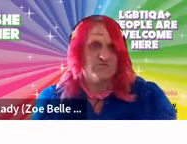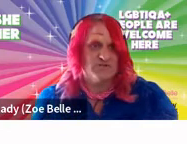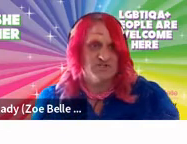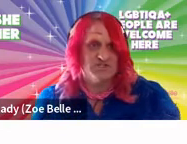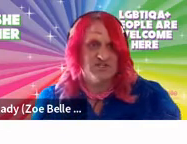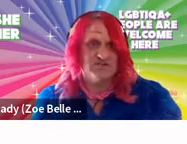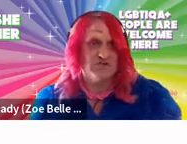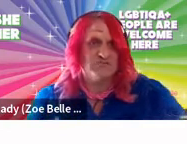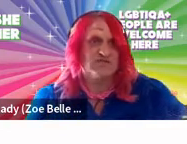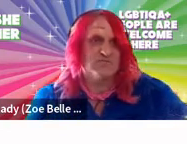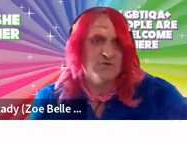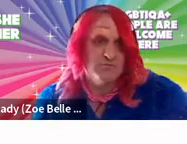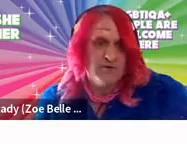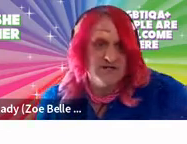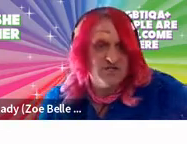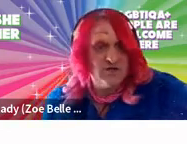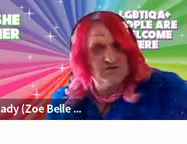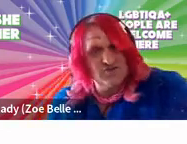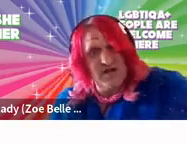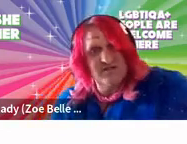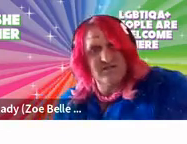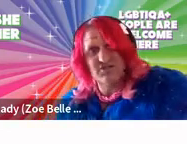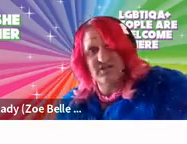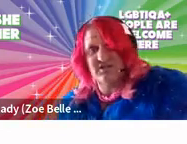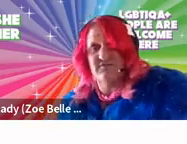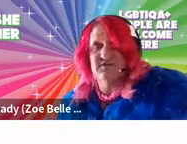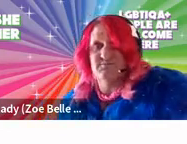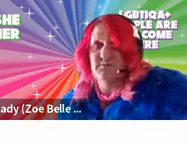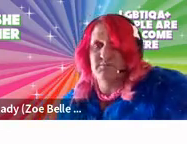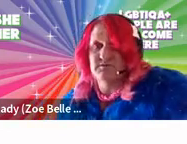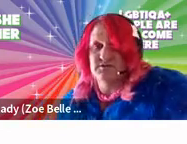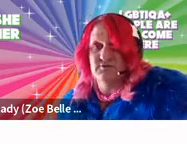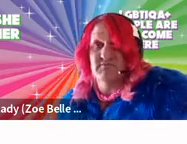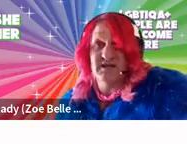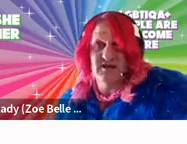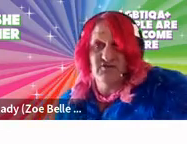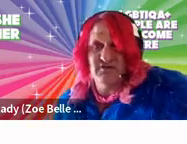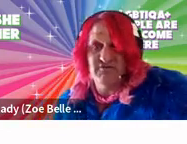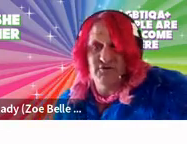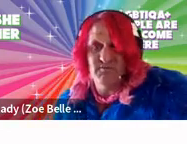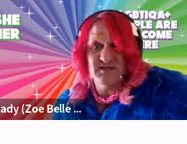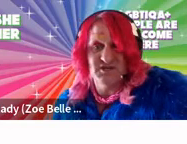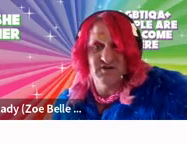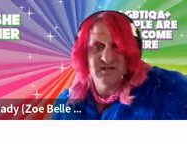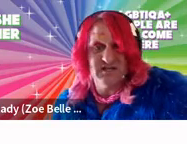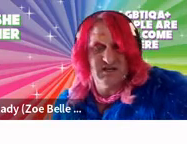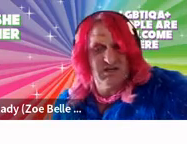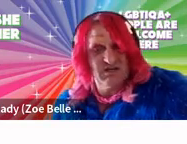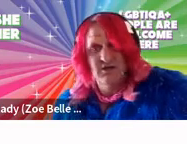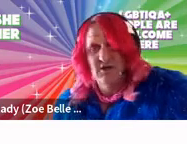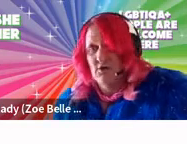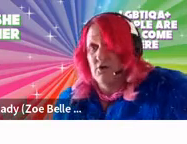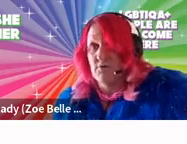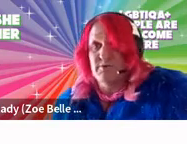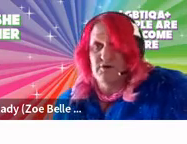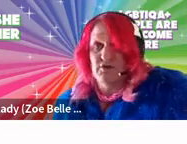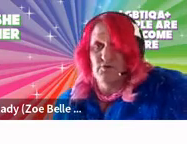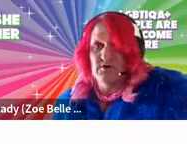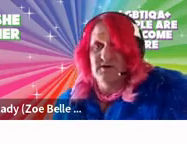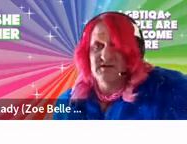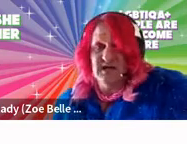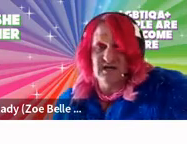to enforce rigid gender norms can put pressure on trans and gender diverse people to medically affirm their gender identity